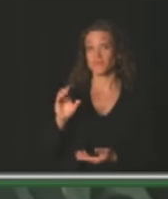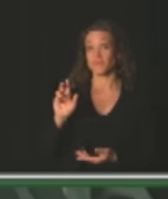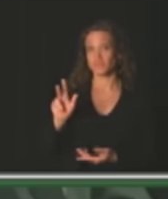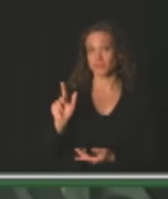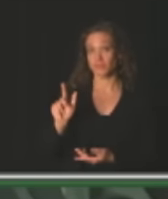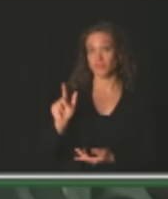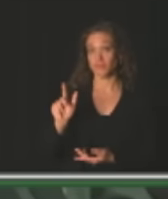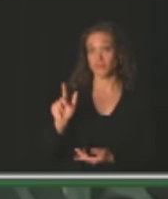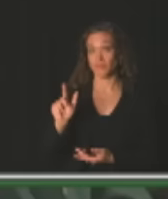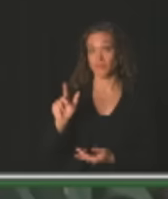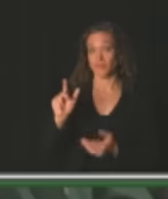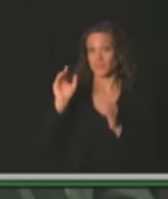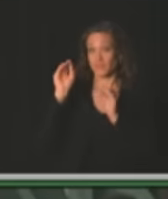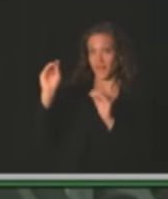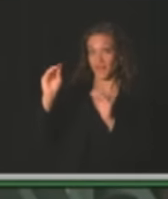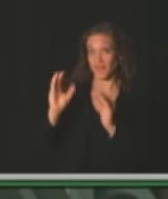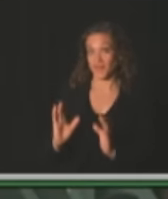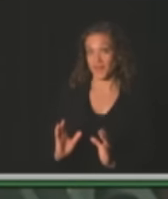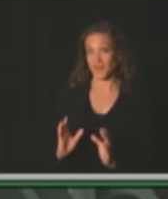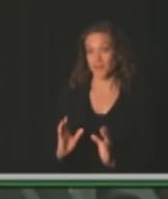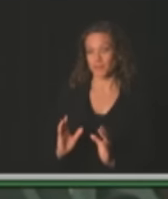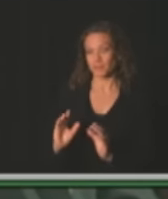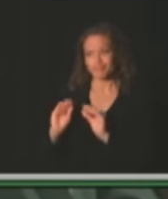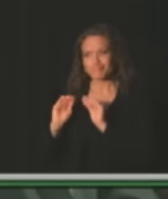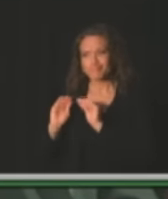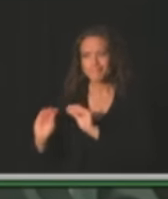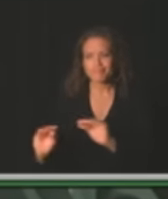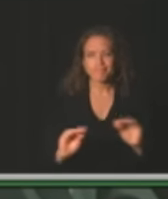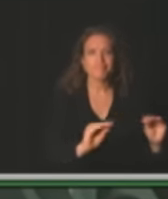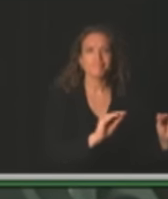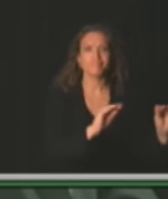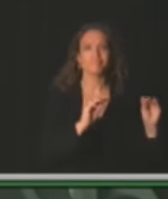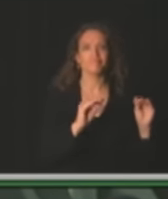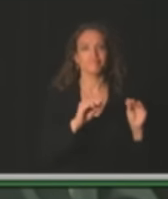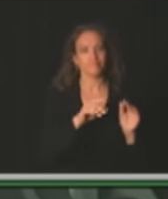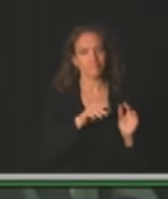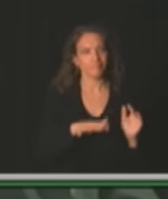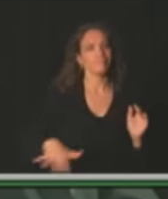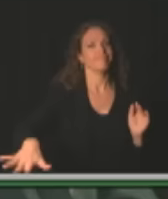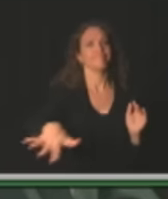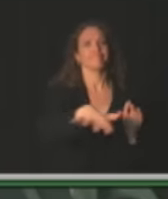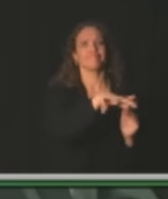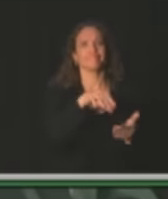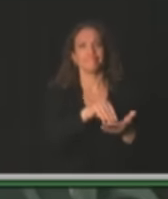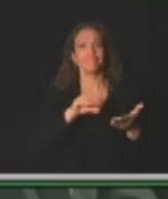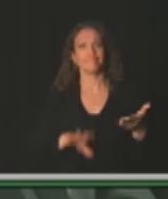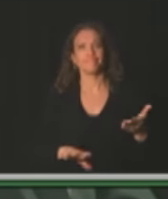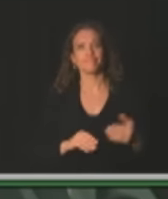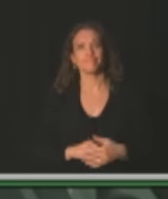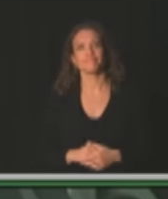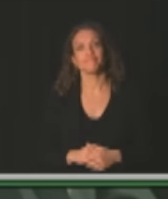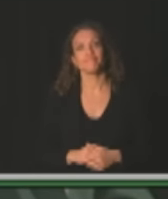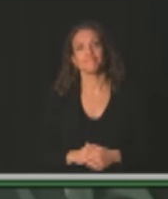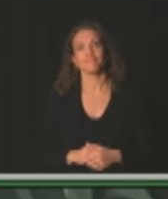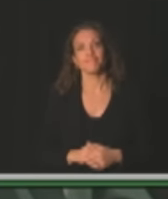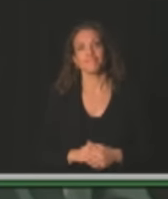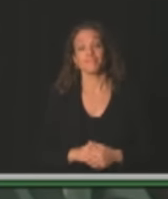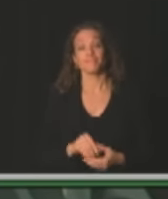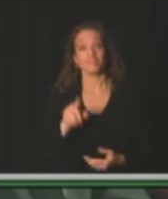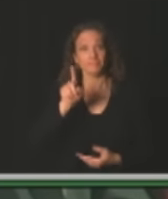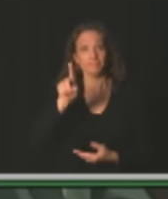1,623 faculty teach those students.